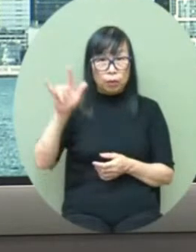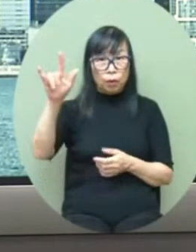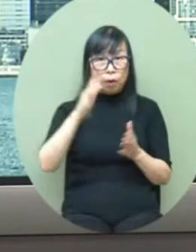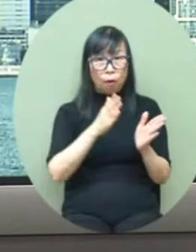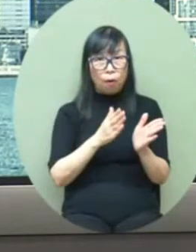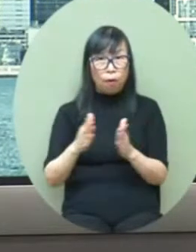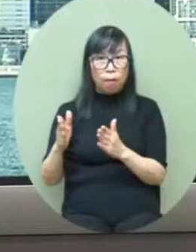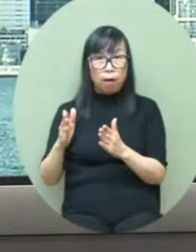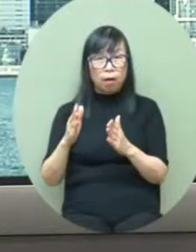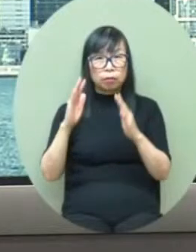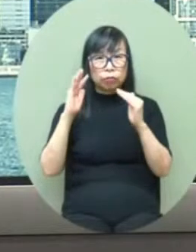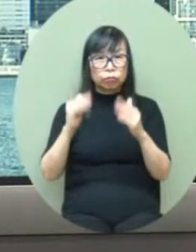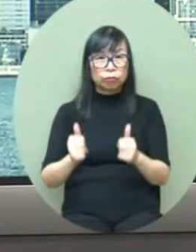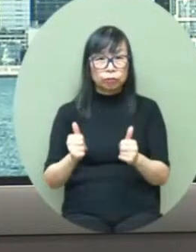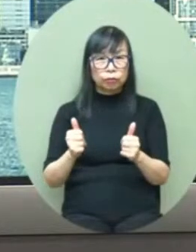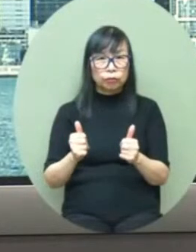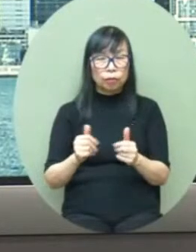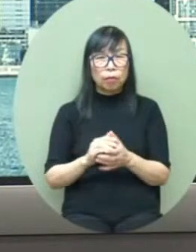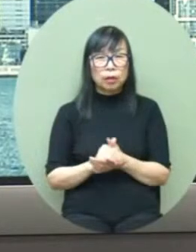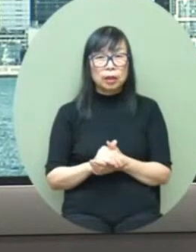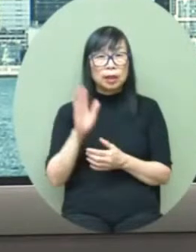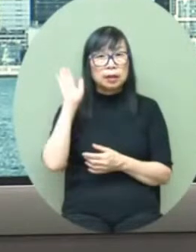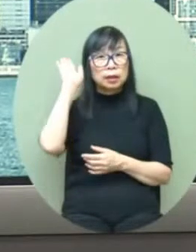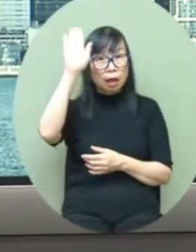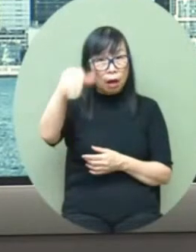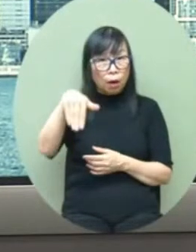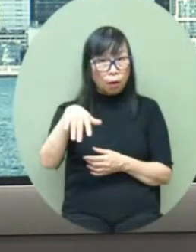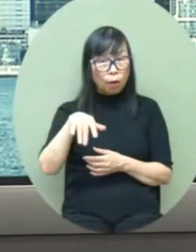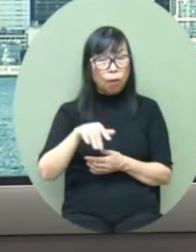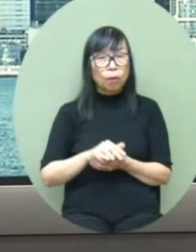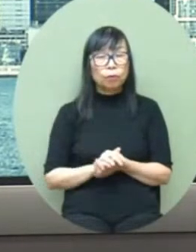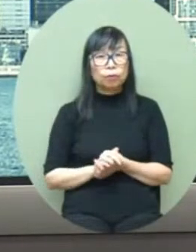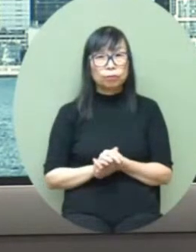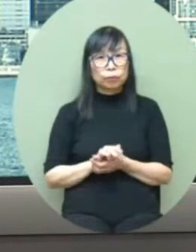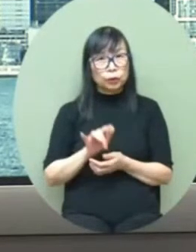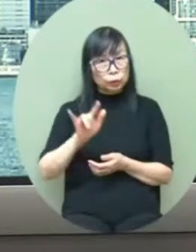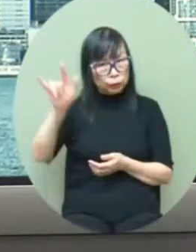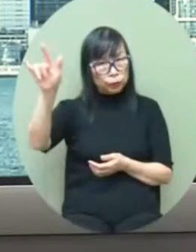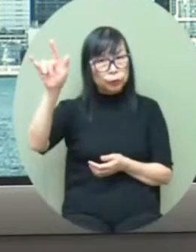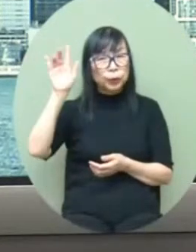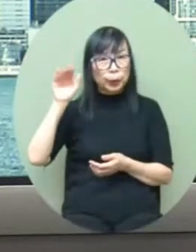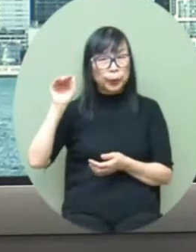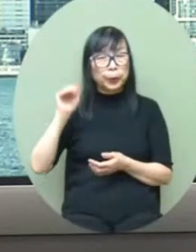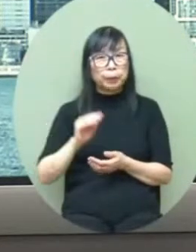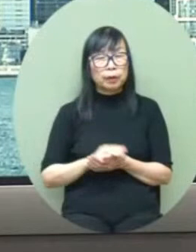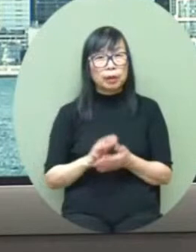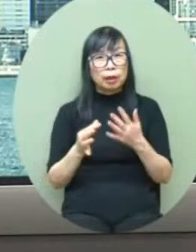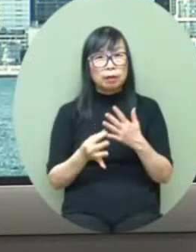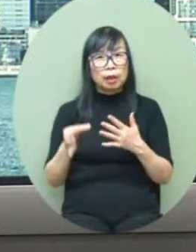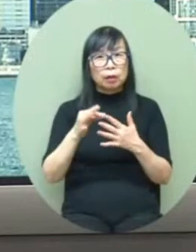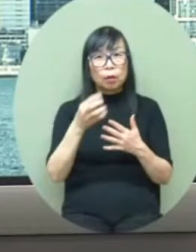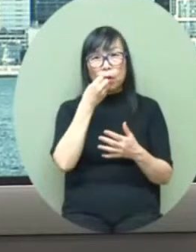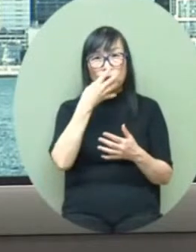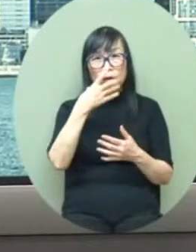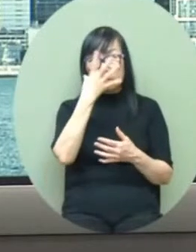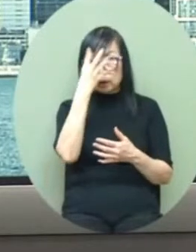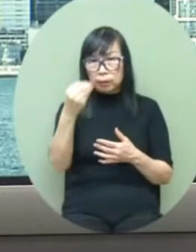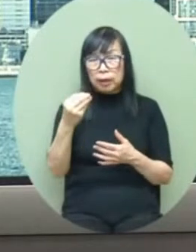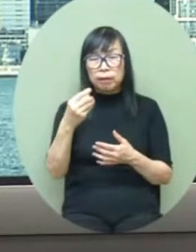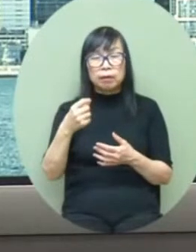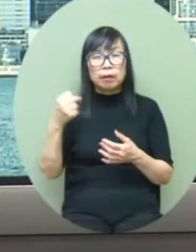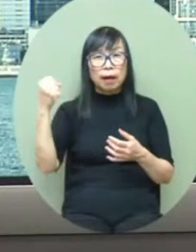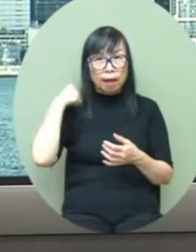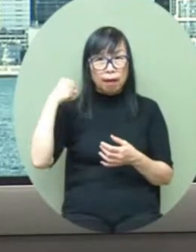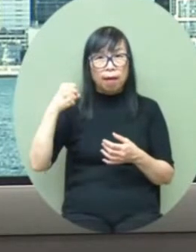Kong, to raise Hong Kong's attraction and competitiveness, and to develop business opportunities for